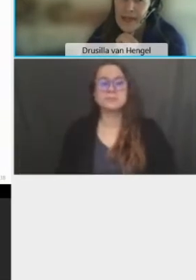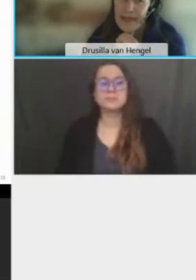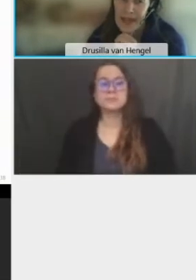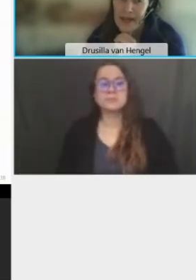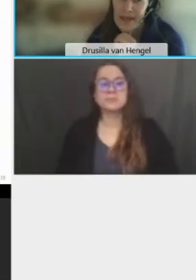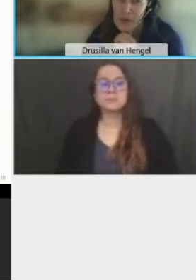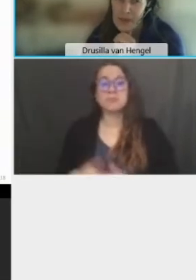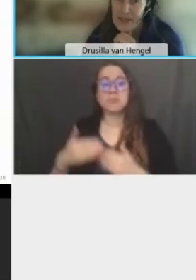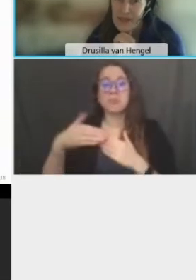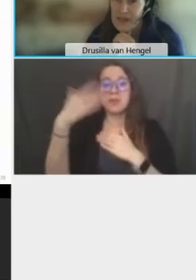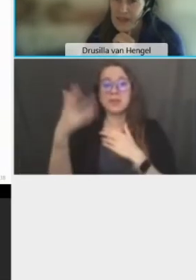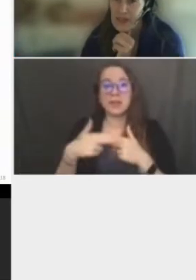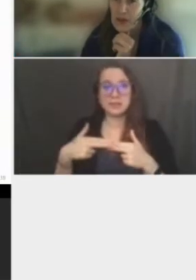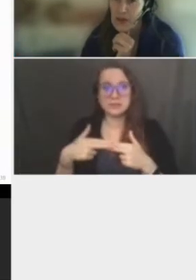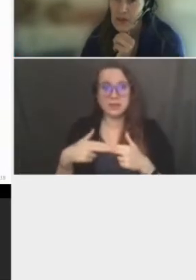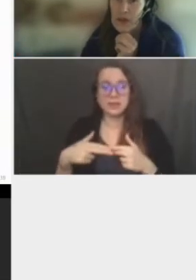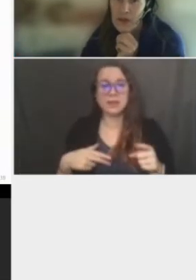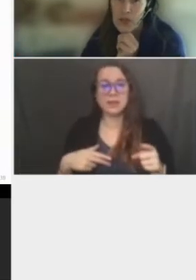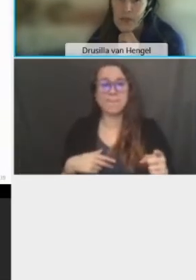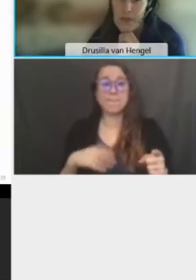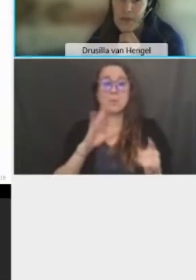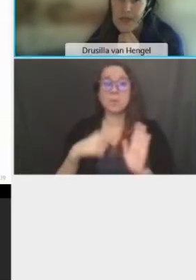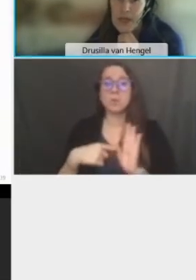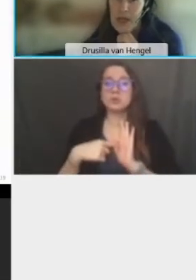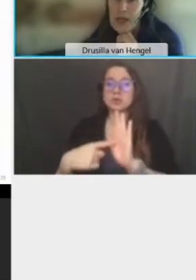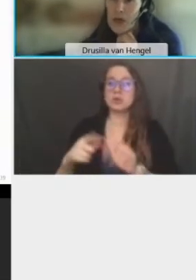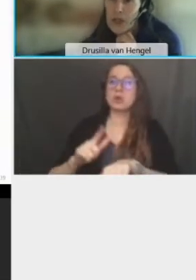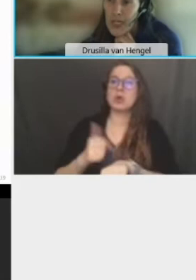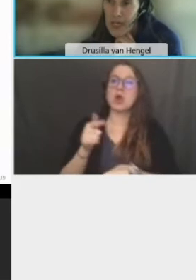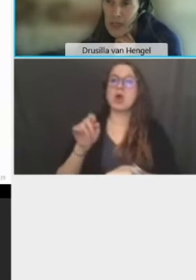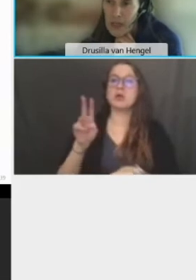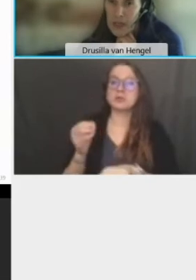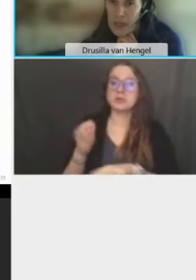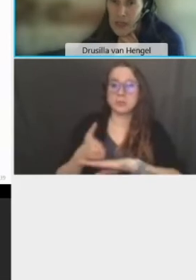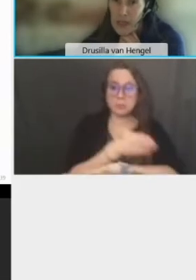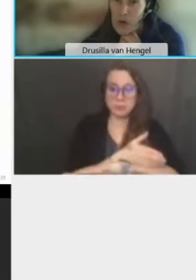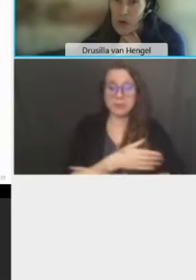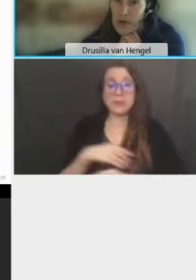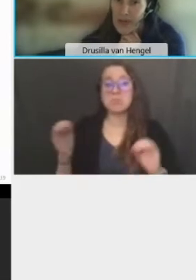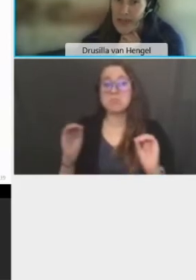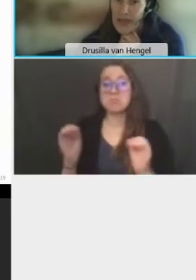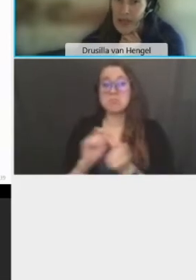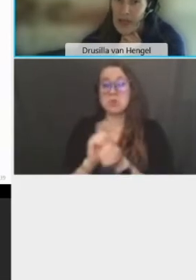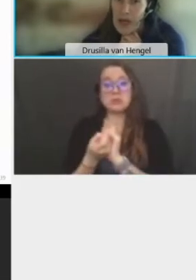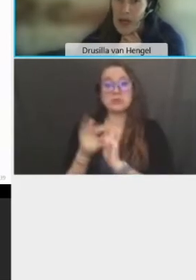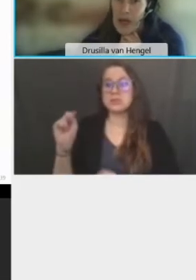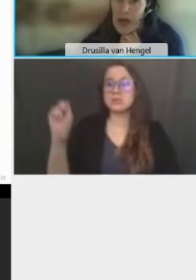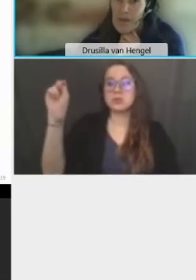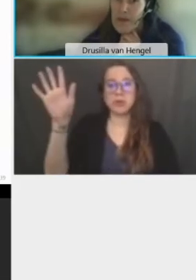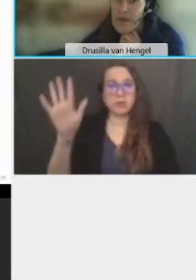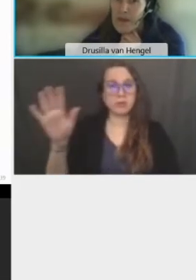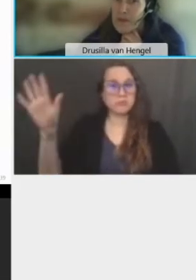On the next slide, we'll show the long-term improvements. No change in the northern extent.